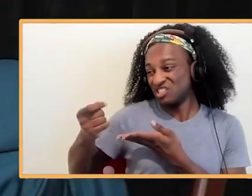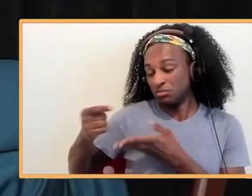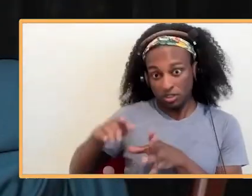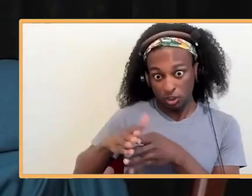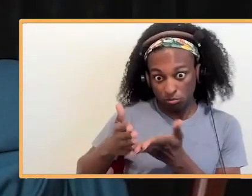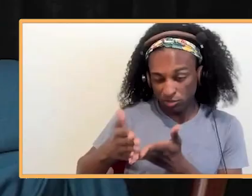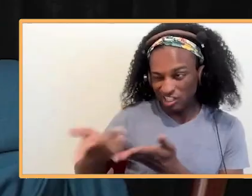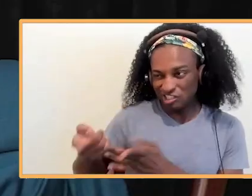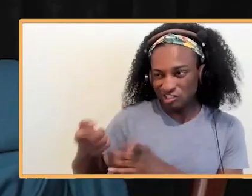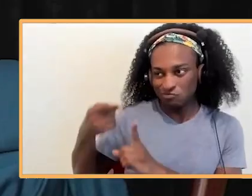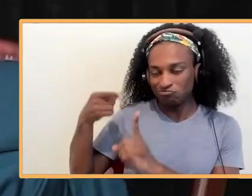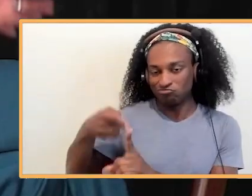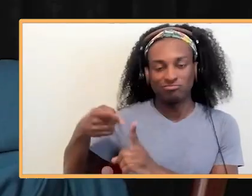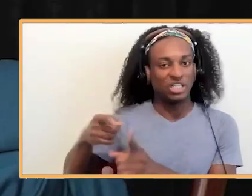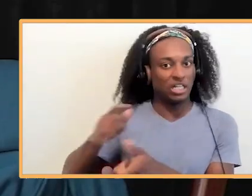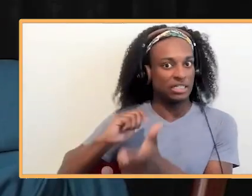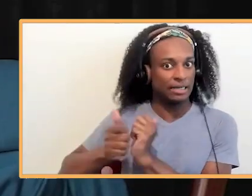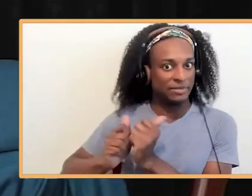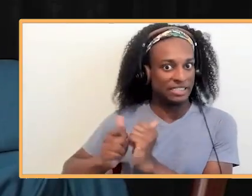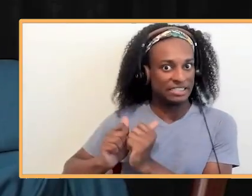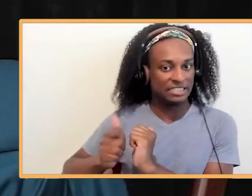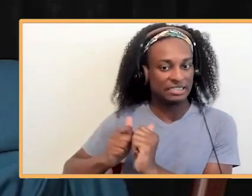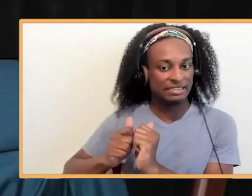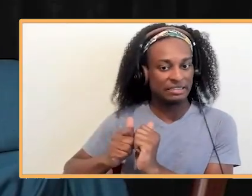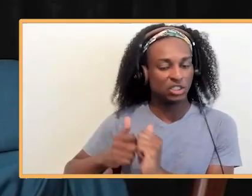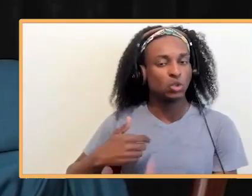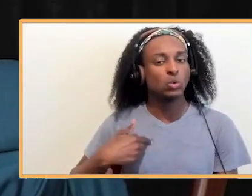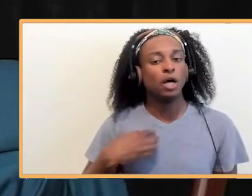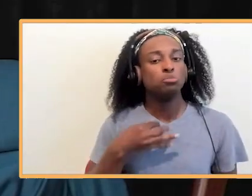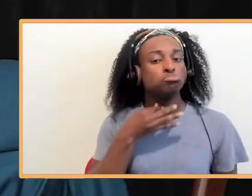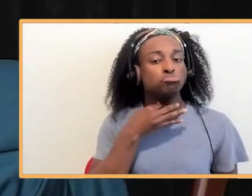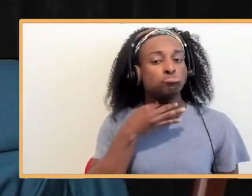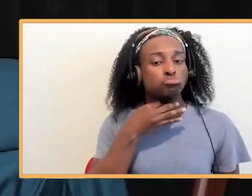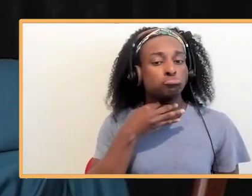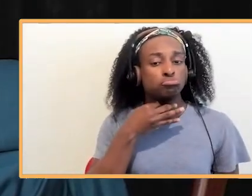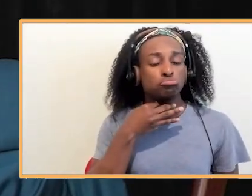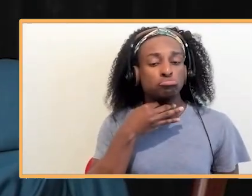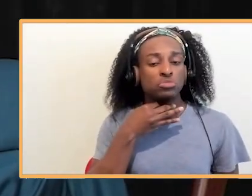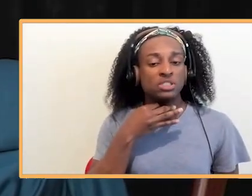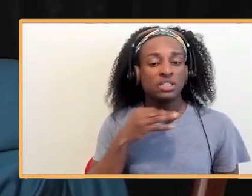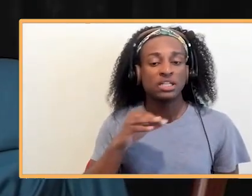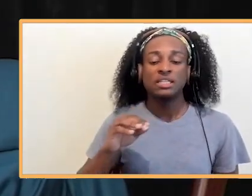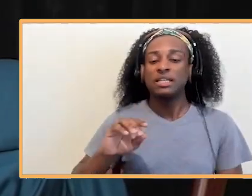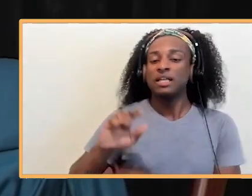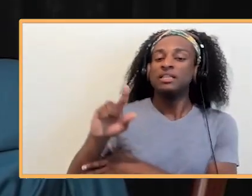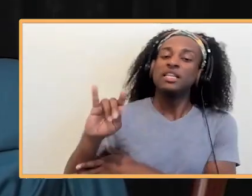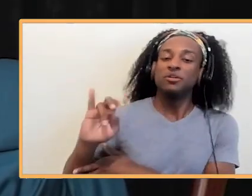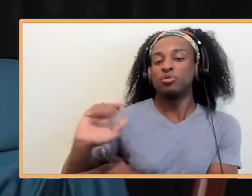competition, is there a fear within the liberal